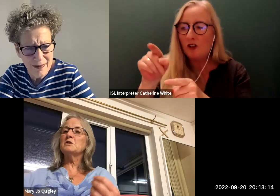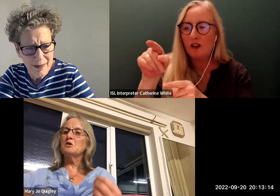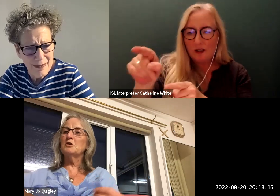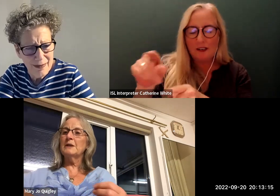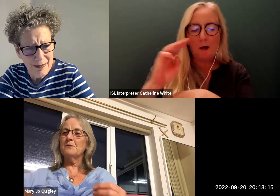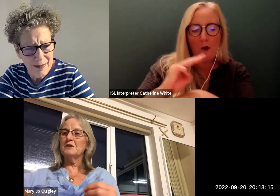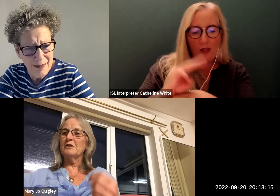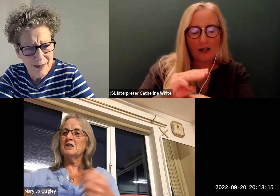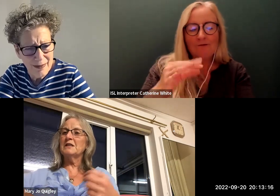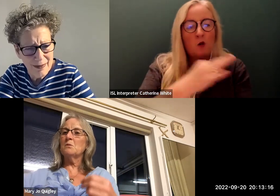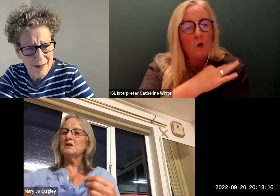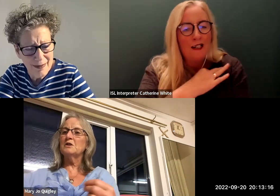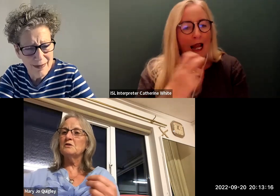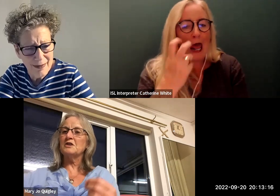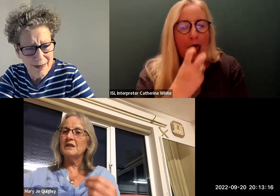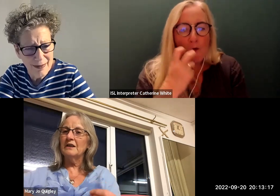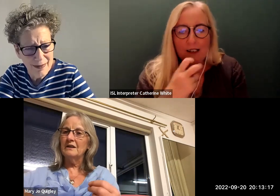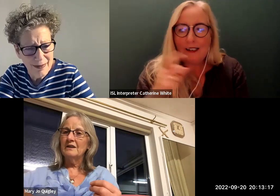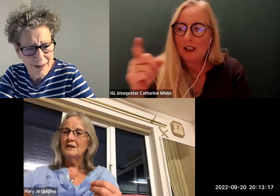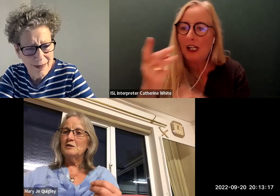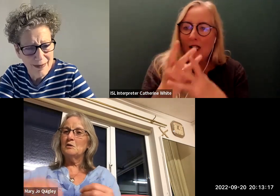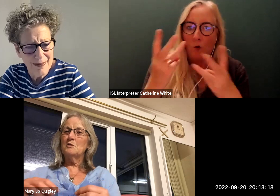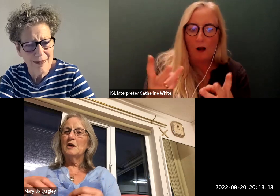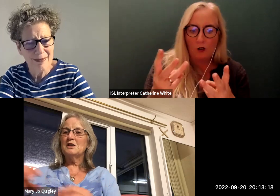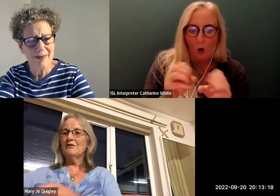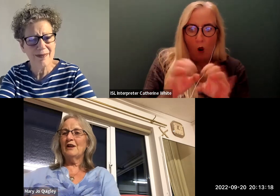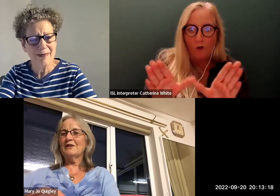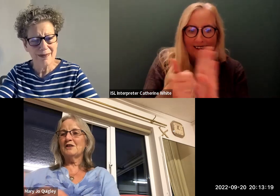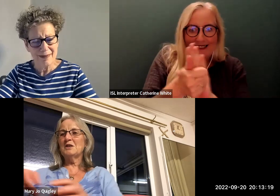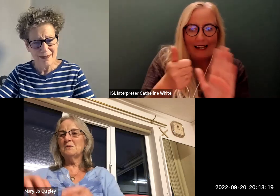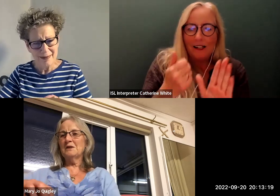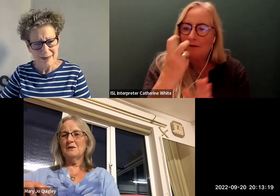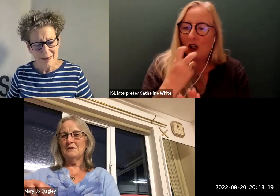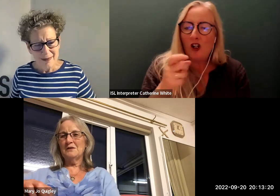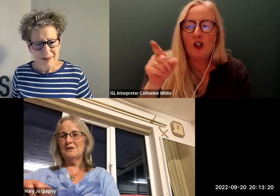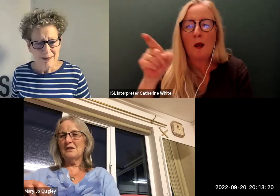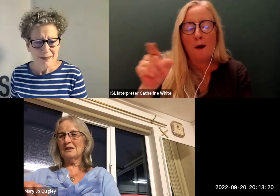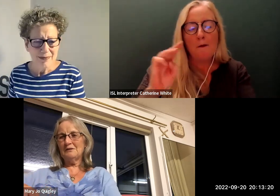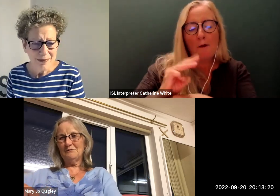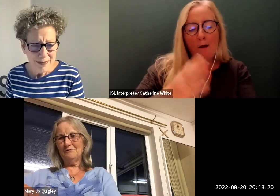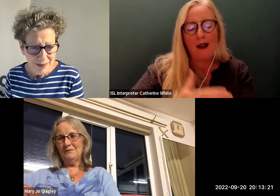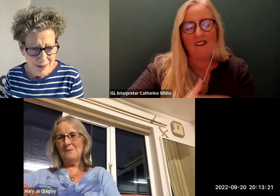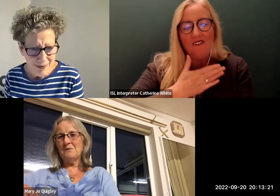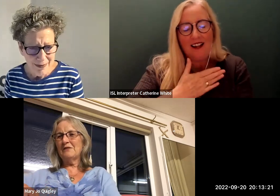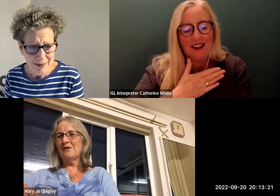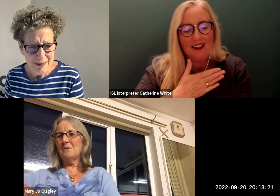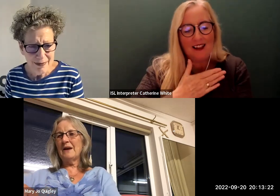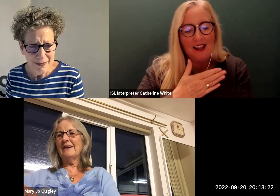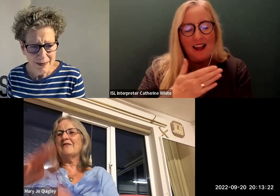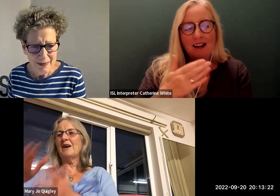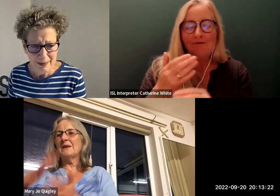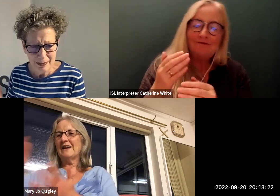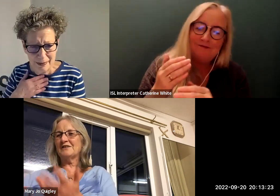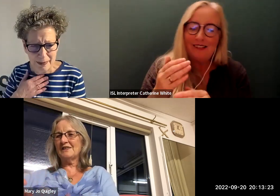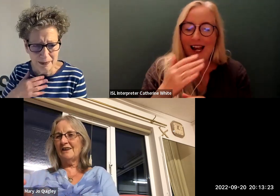she was a good lip reader, and she didn't want to lose her skill. So she felt that she would not lip read very well